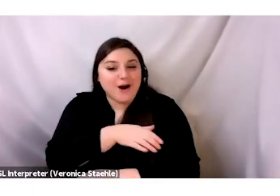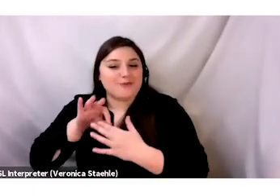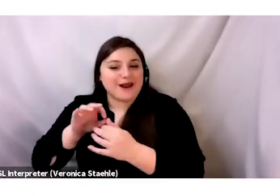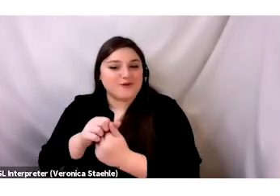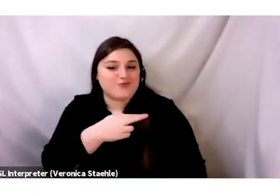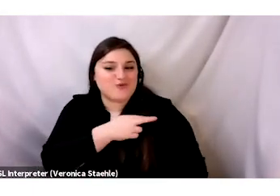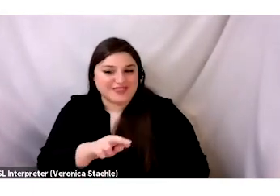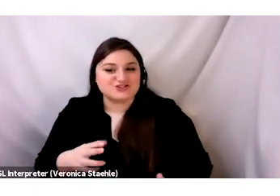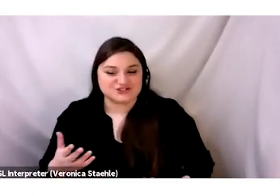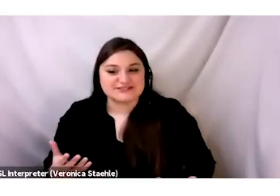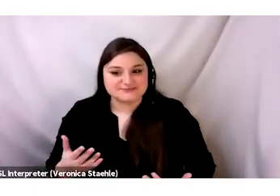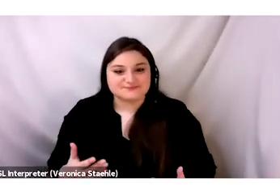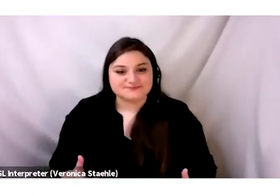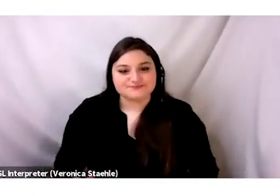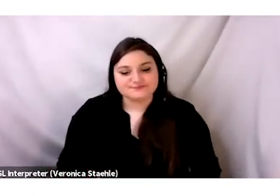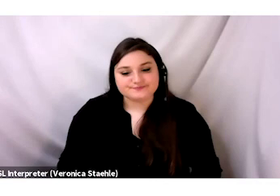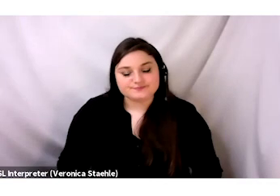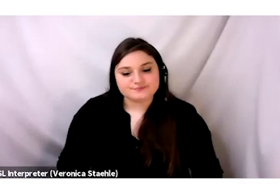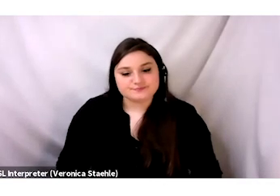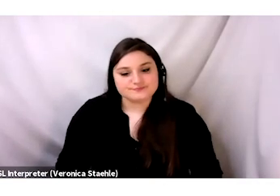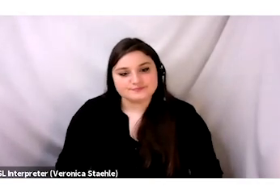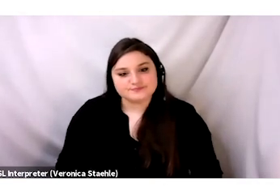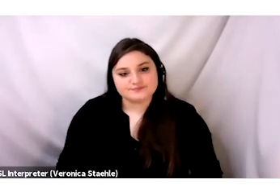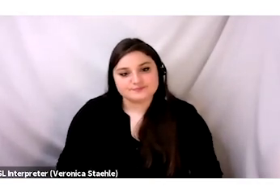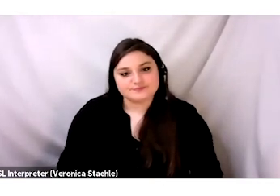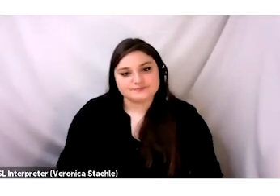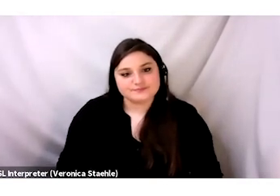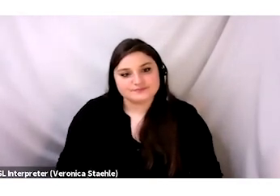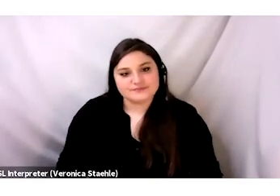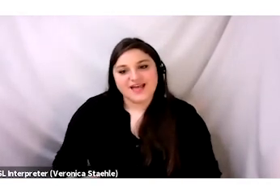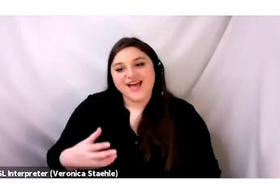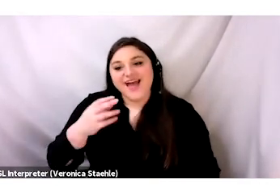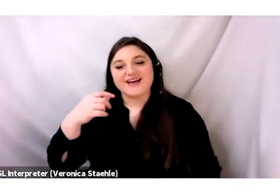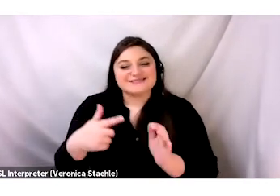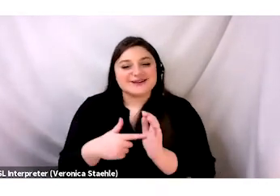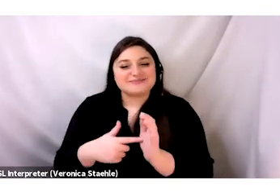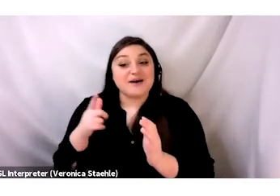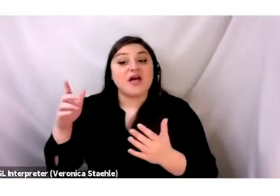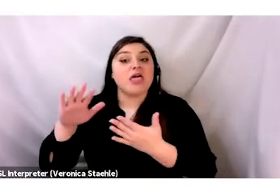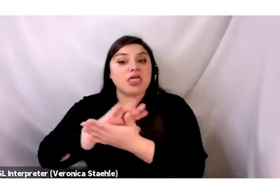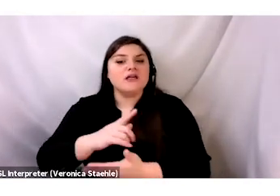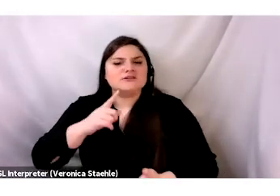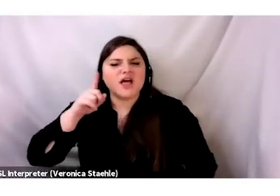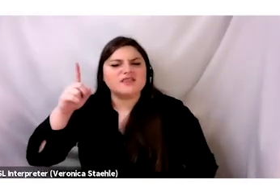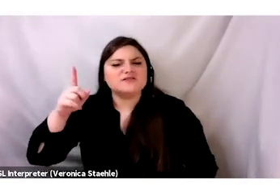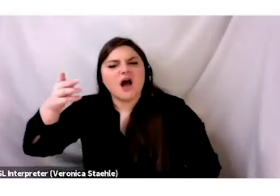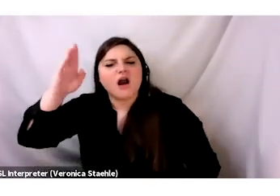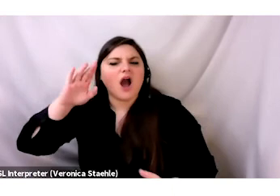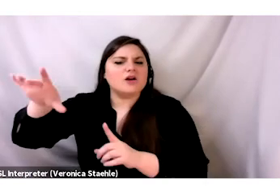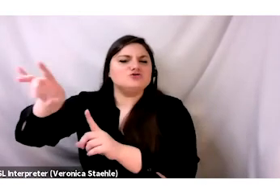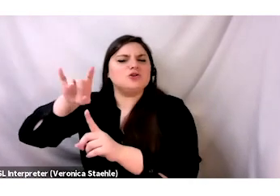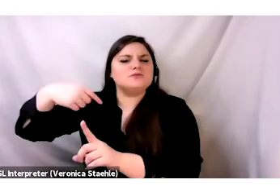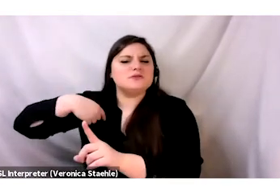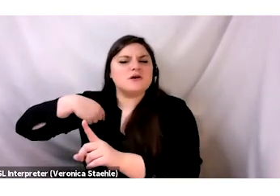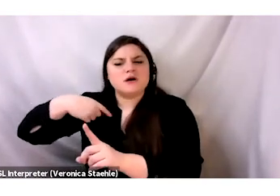a religious understanding, which might for some people be a spiritual understanding, but not